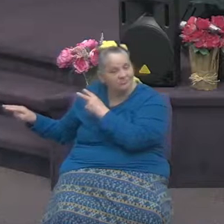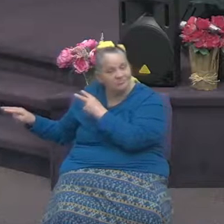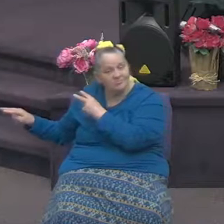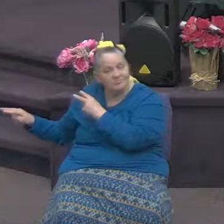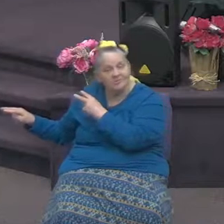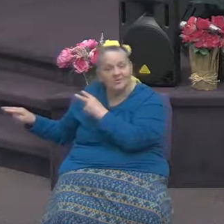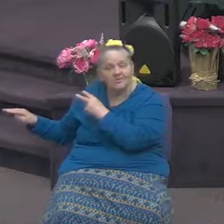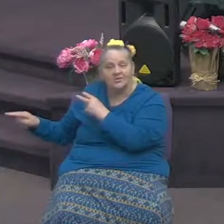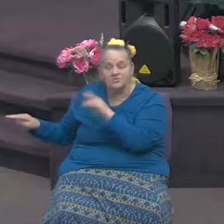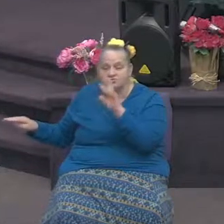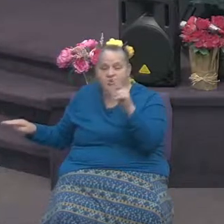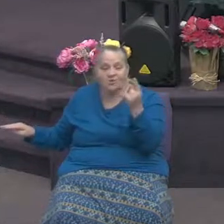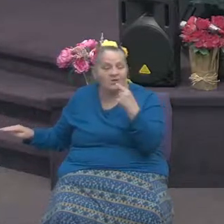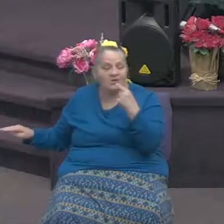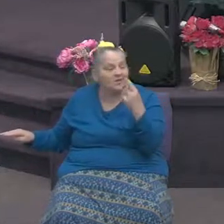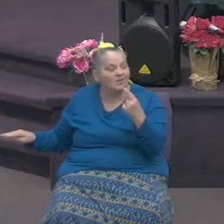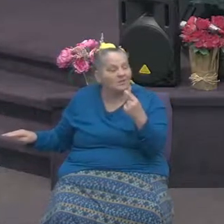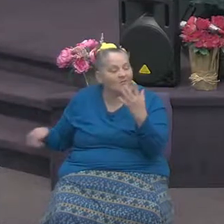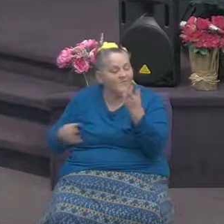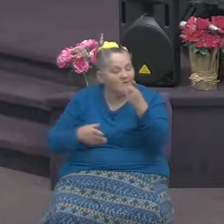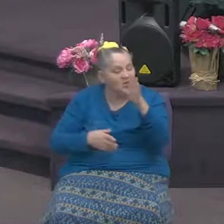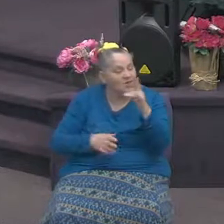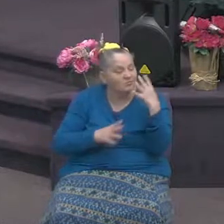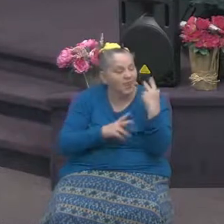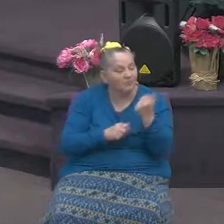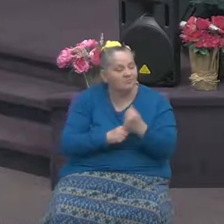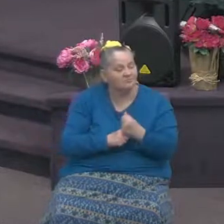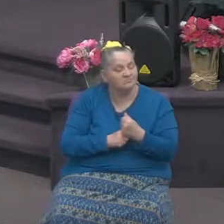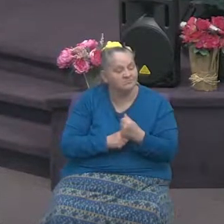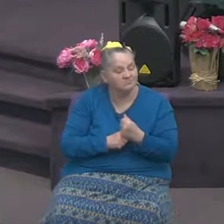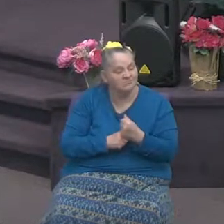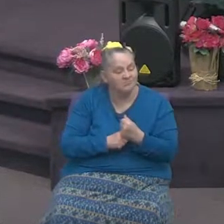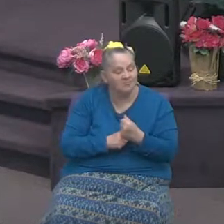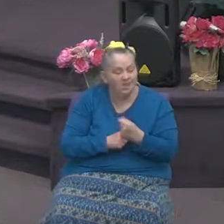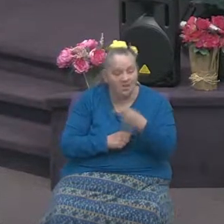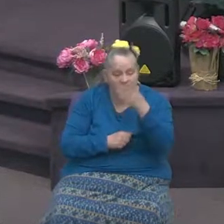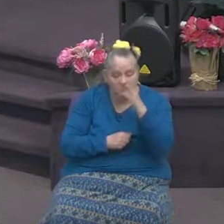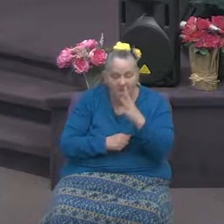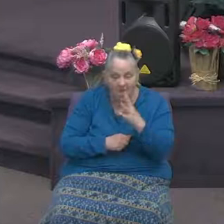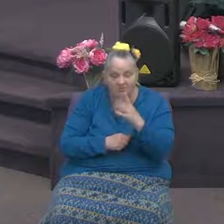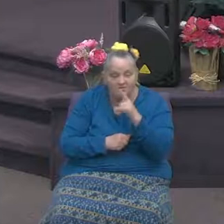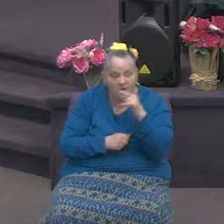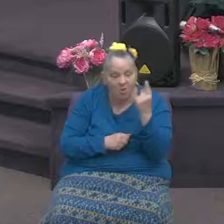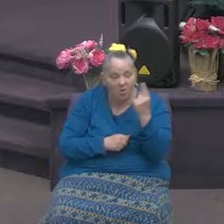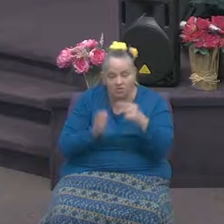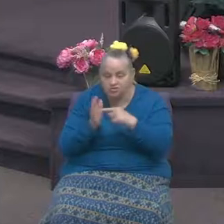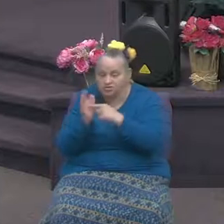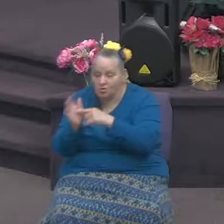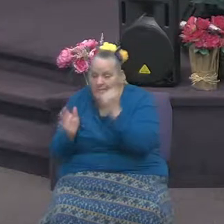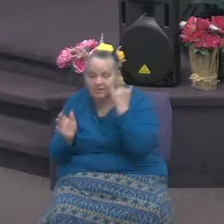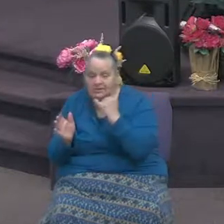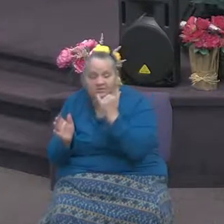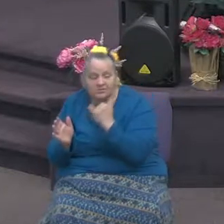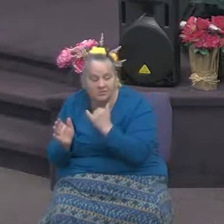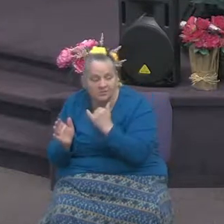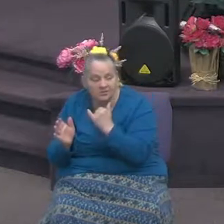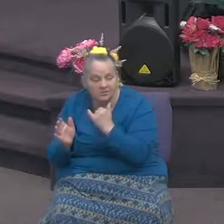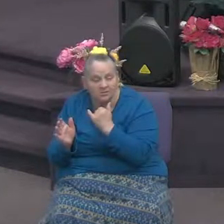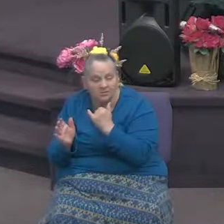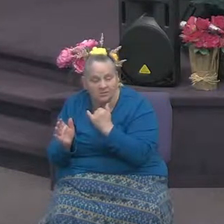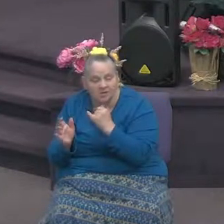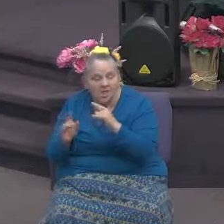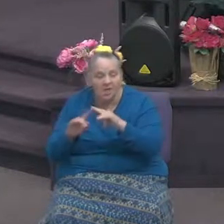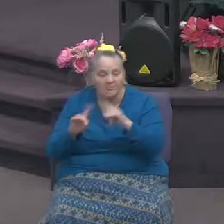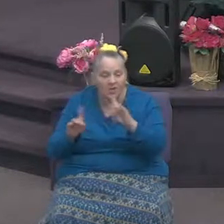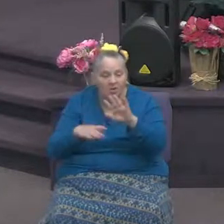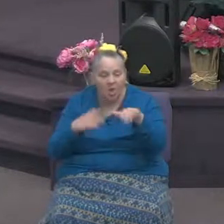At that point, no one had to tell them of God's power, because God was not only showing Israel, but you